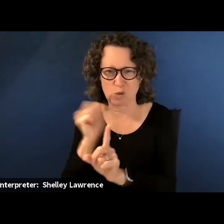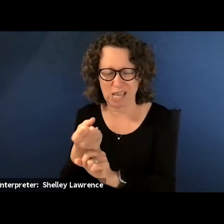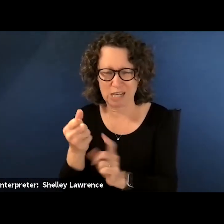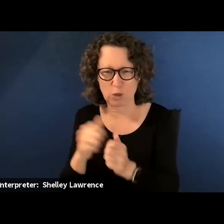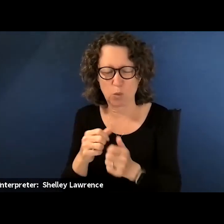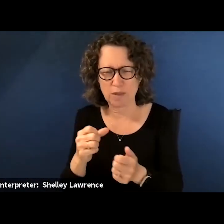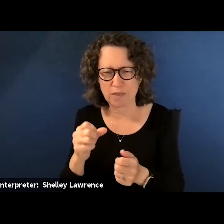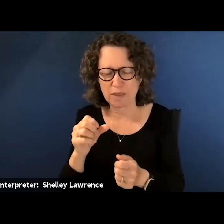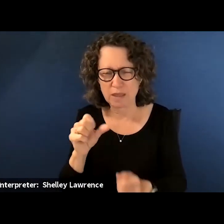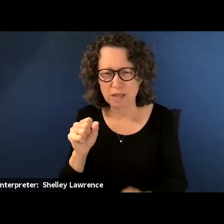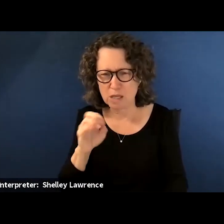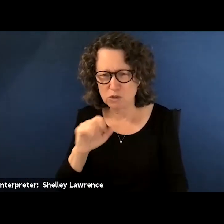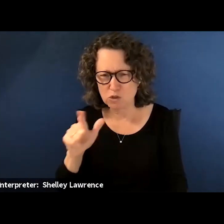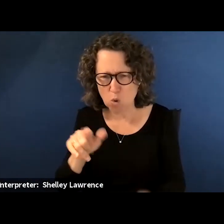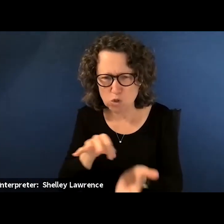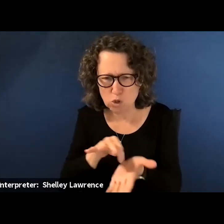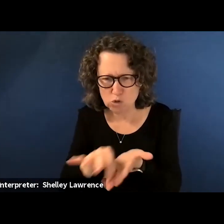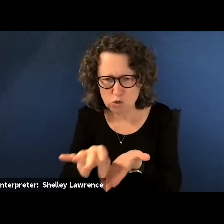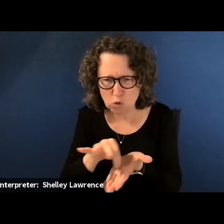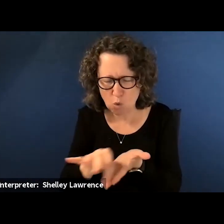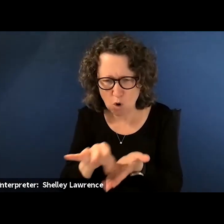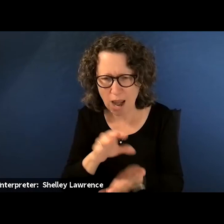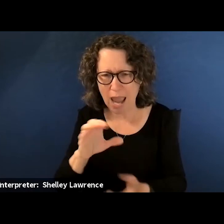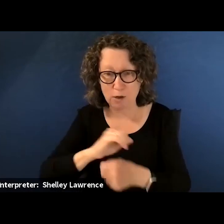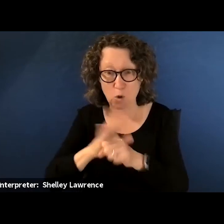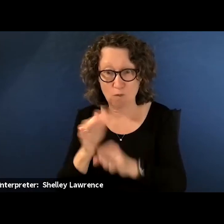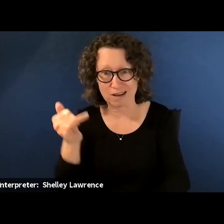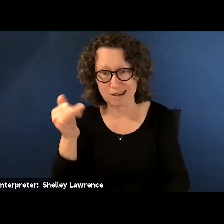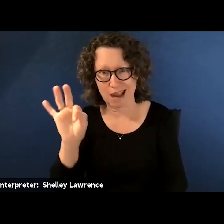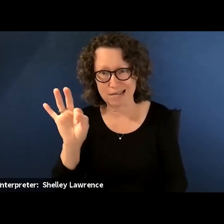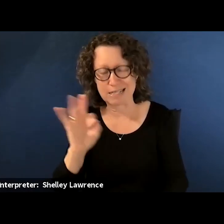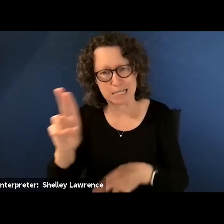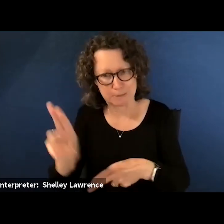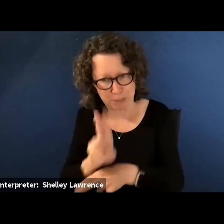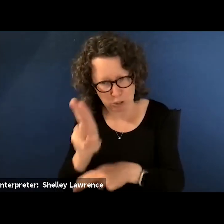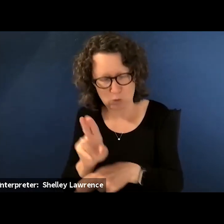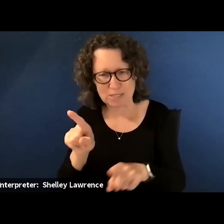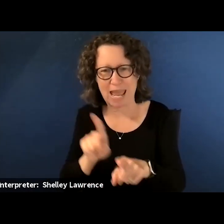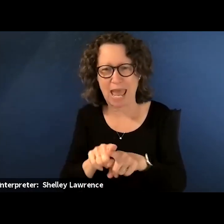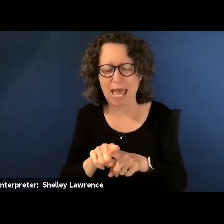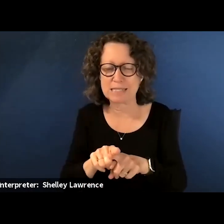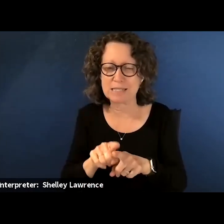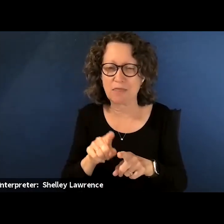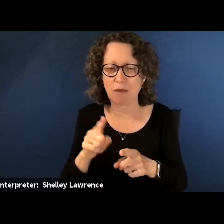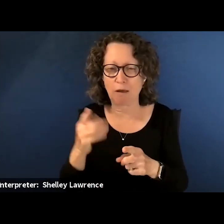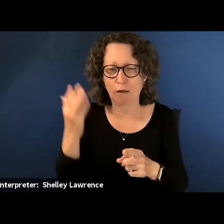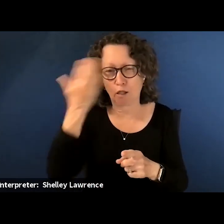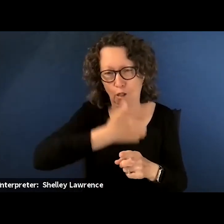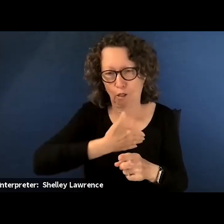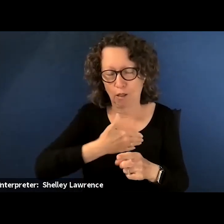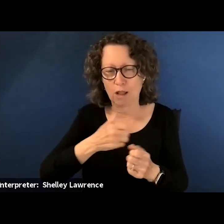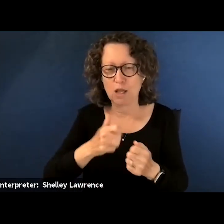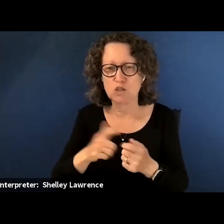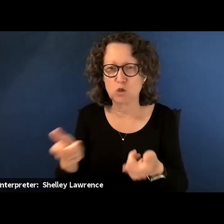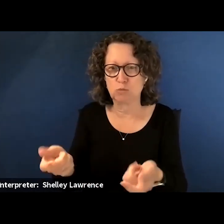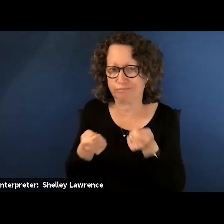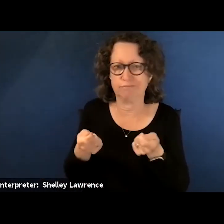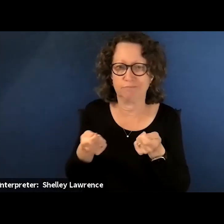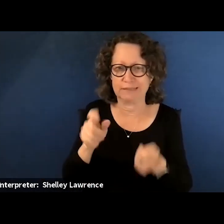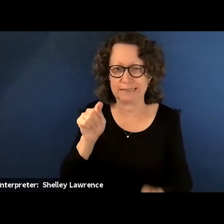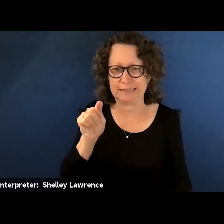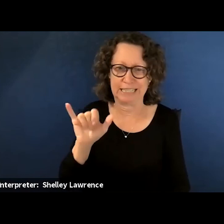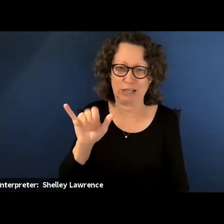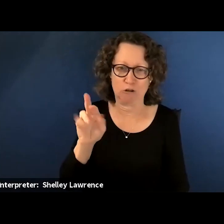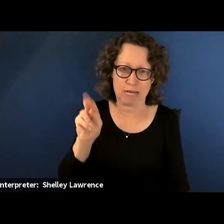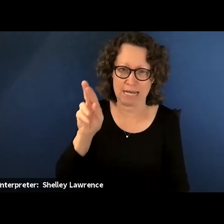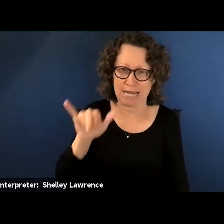credit score. And COVID-19 is being used as the pretext to rein in this tyranny. And it